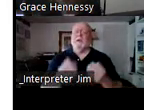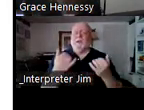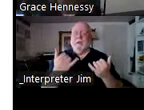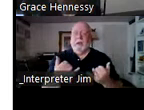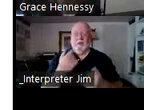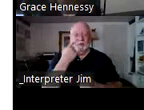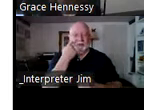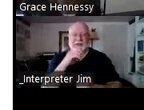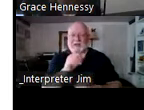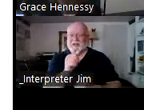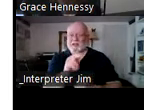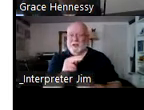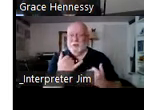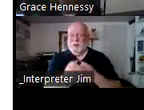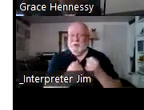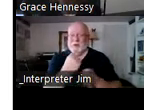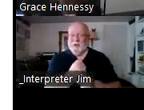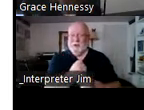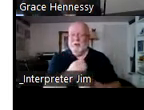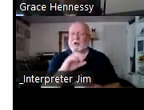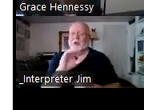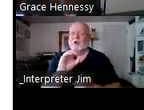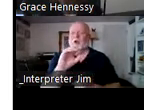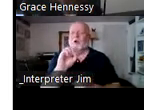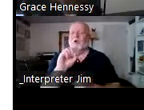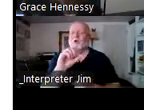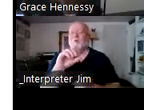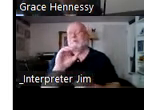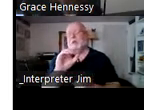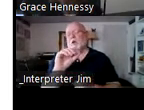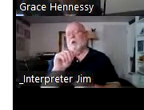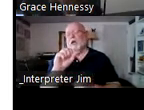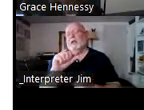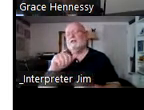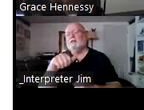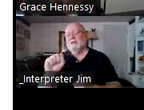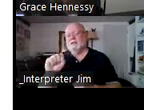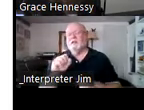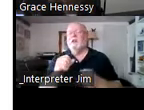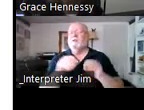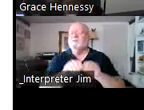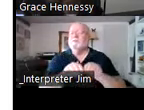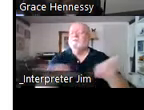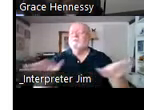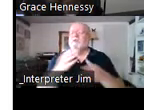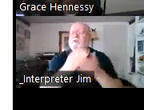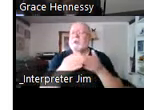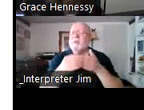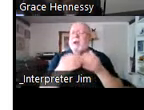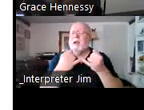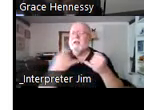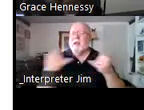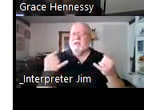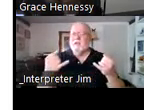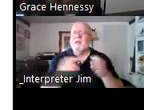of this year, OASIS released guidance for our programs regarding evaluation suicide risk. So what it starts with is a universal